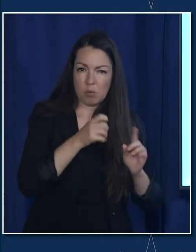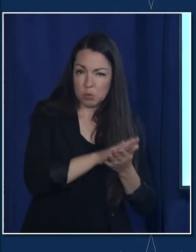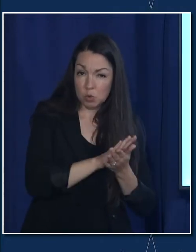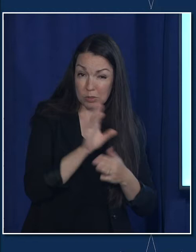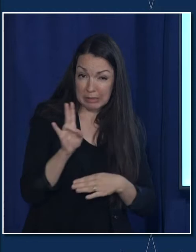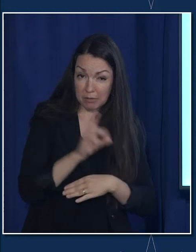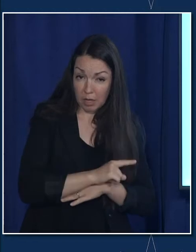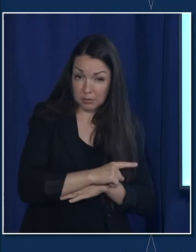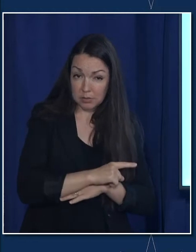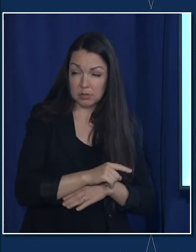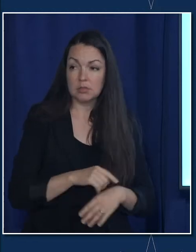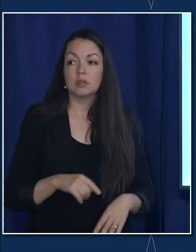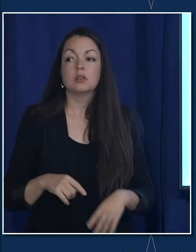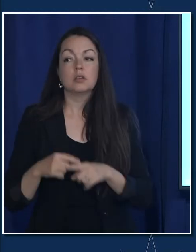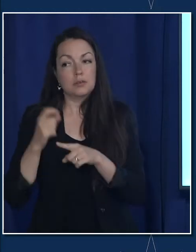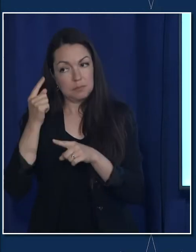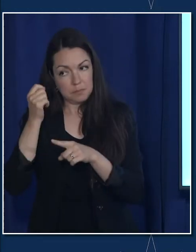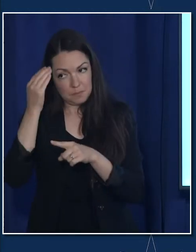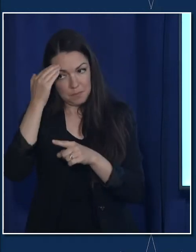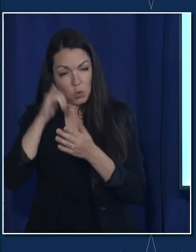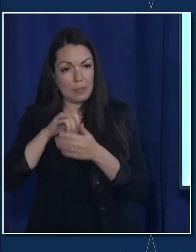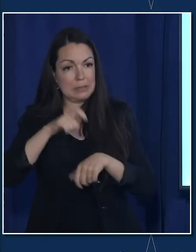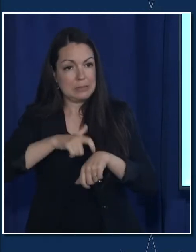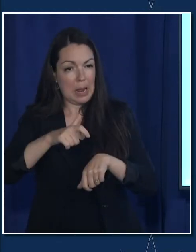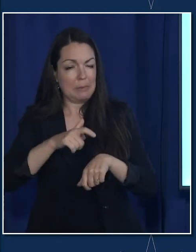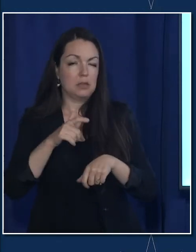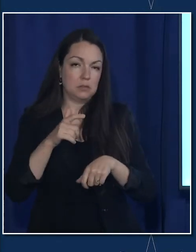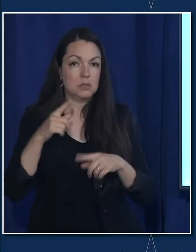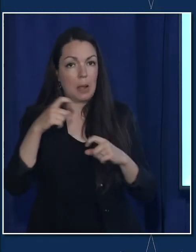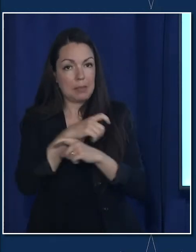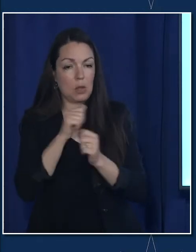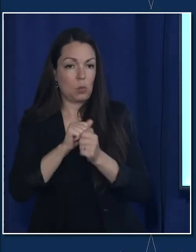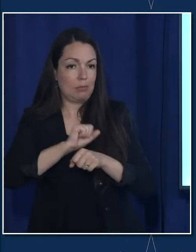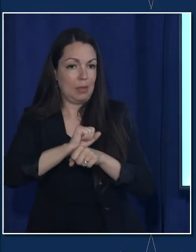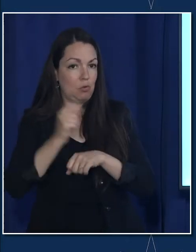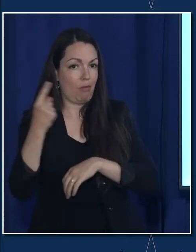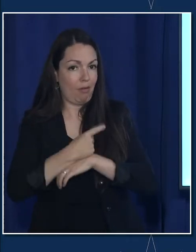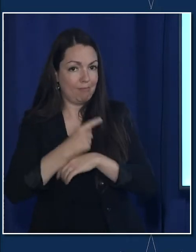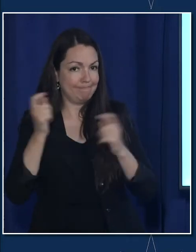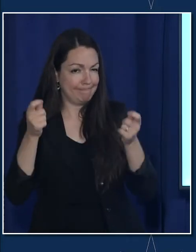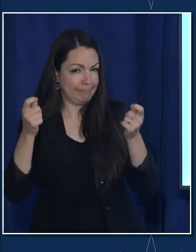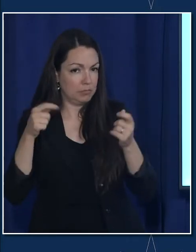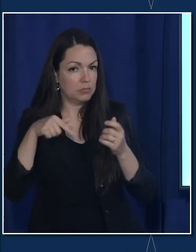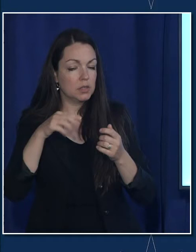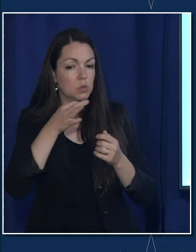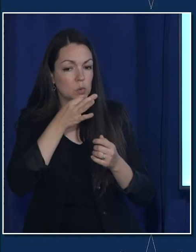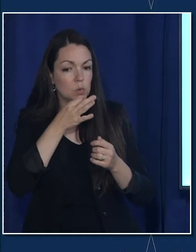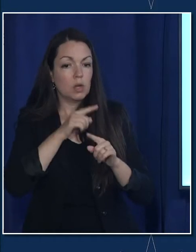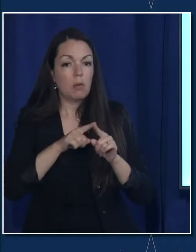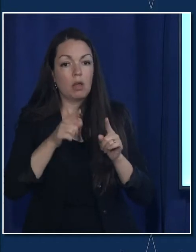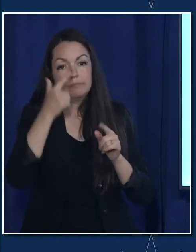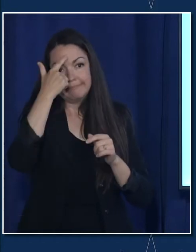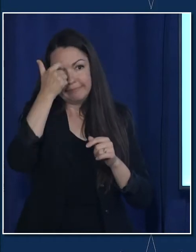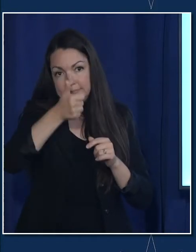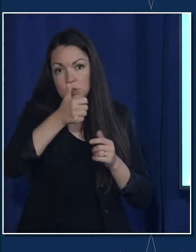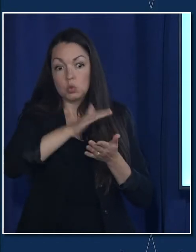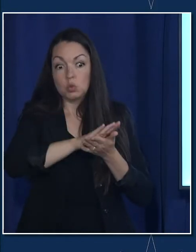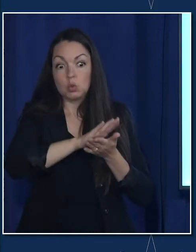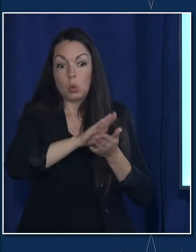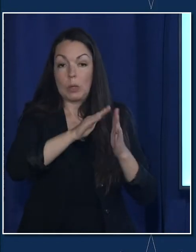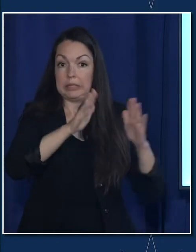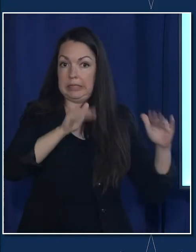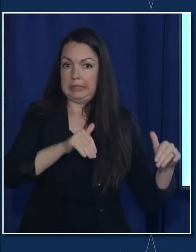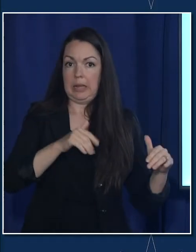this is, and I know that the timing of this is a little complicated with Labor Day coming up. It will be up to individual school systems. This